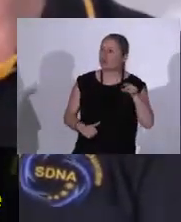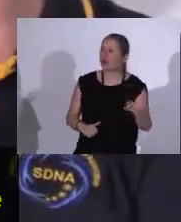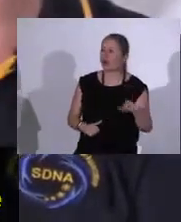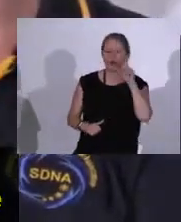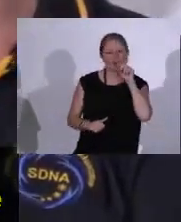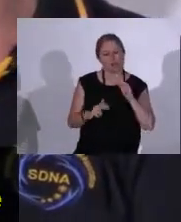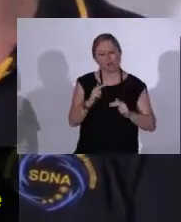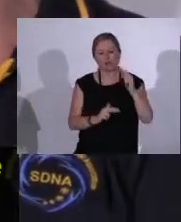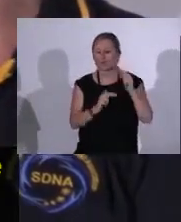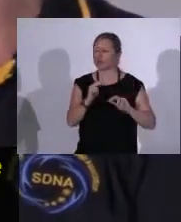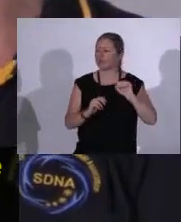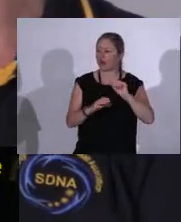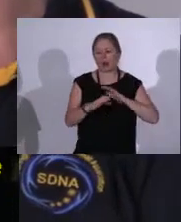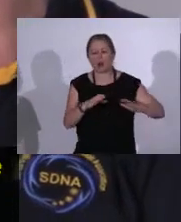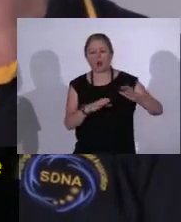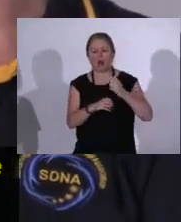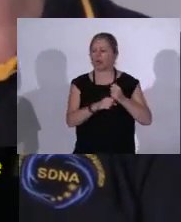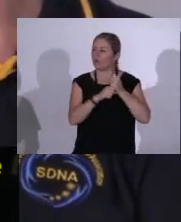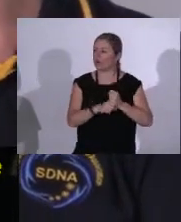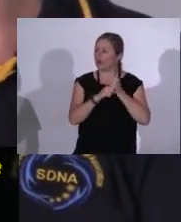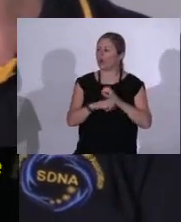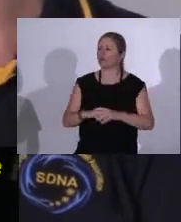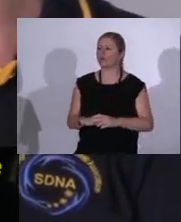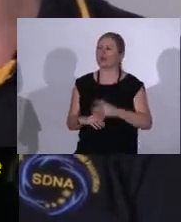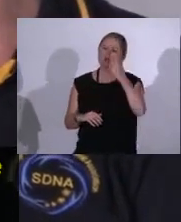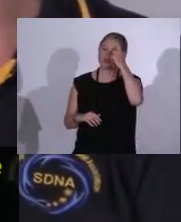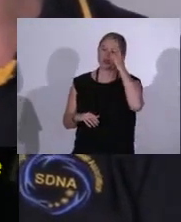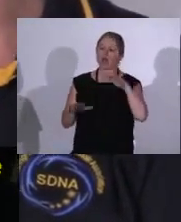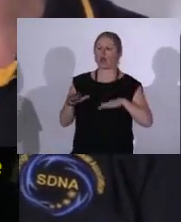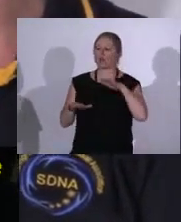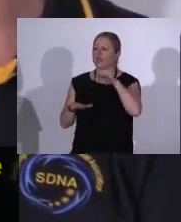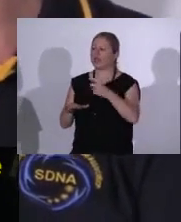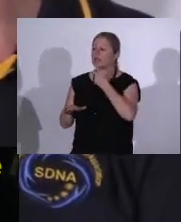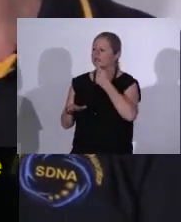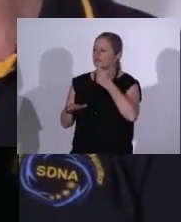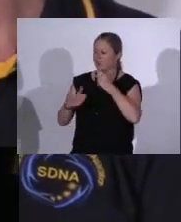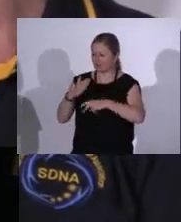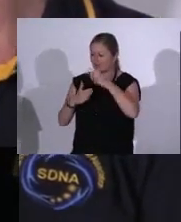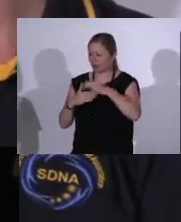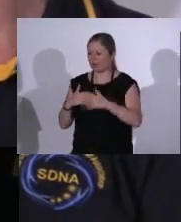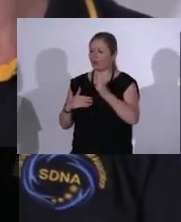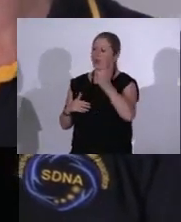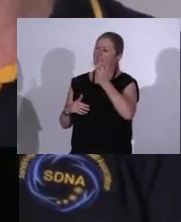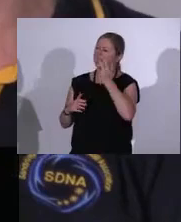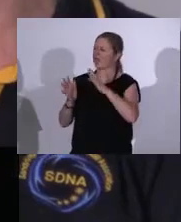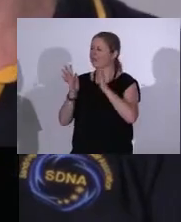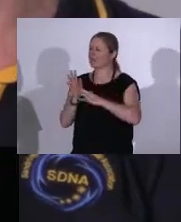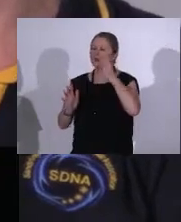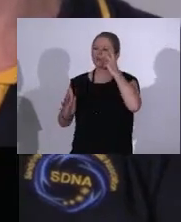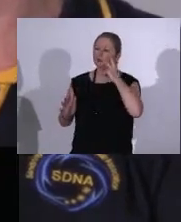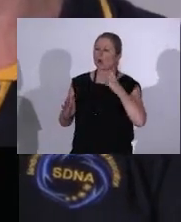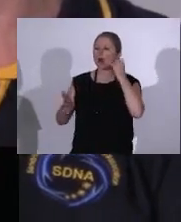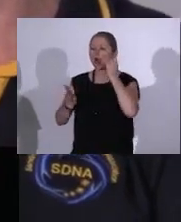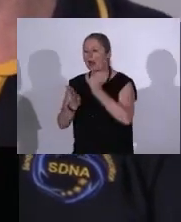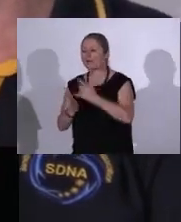develop that with local clubs. So the idea behind it was a stepping stone program. So we've had sort of 18 months of trial and error